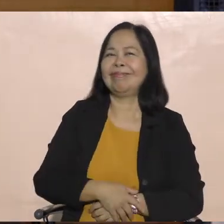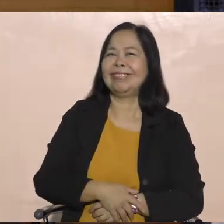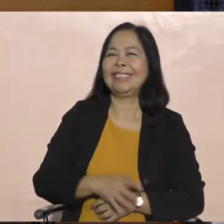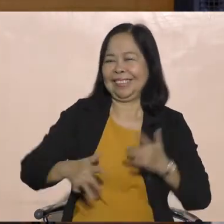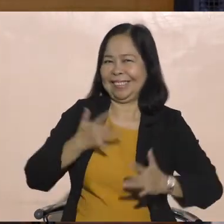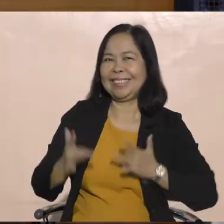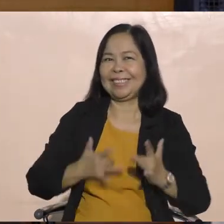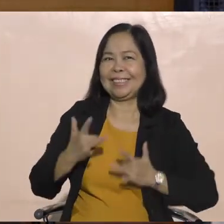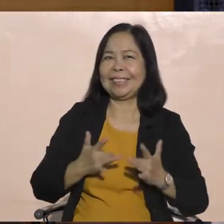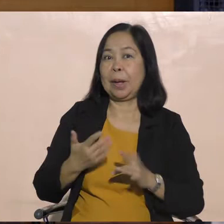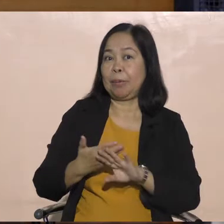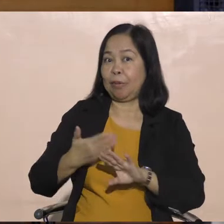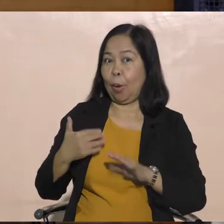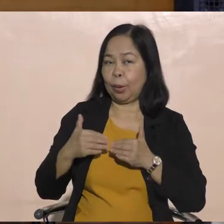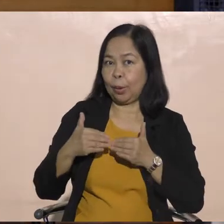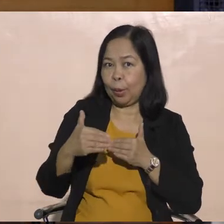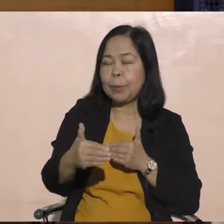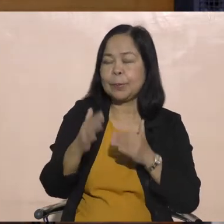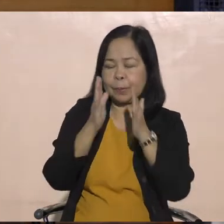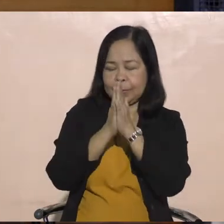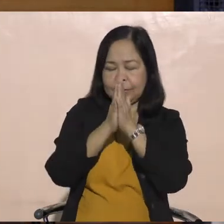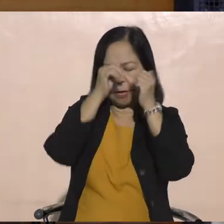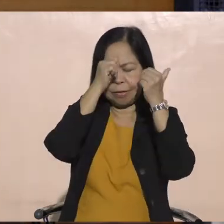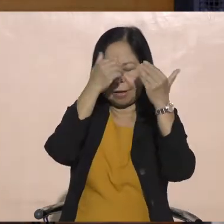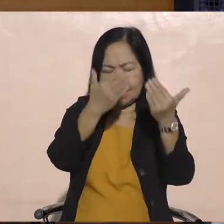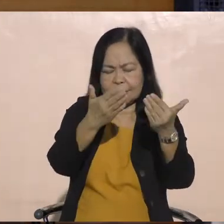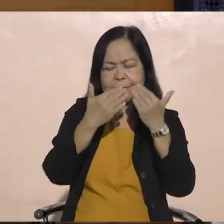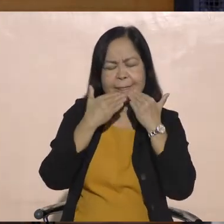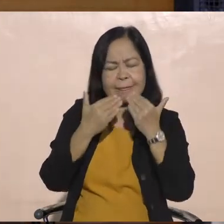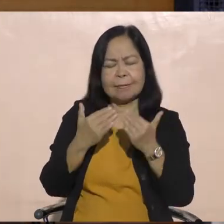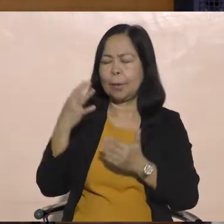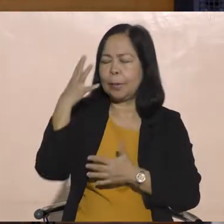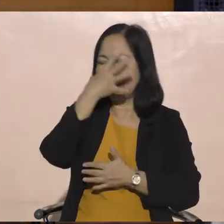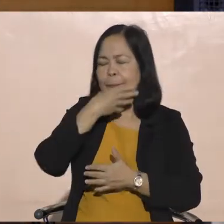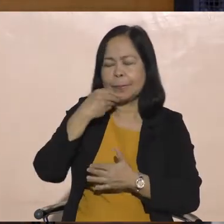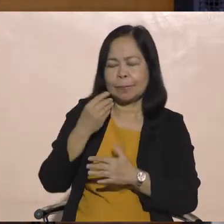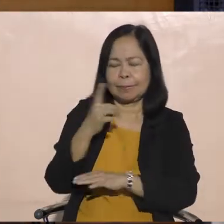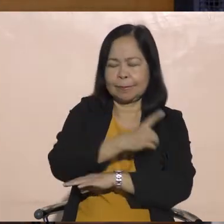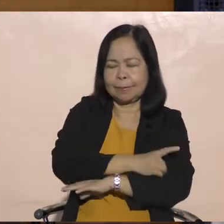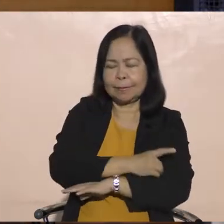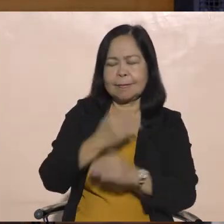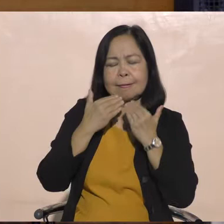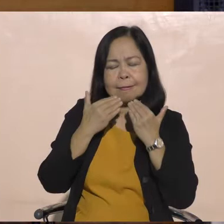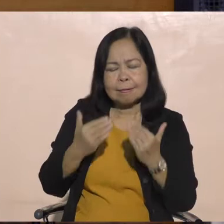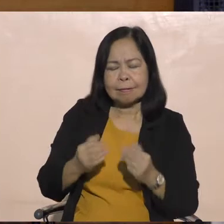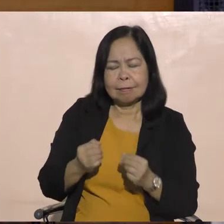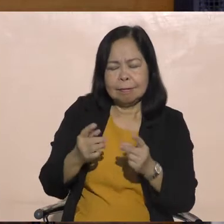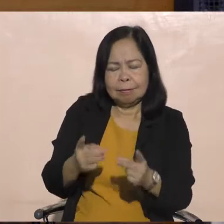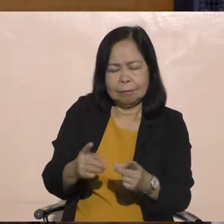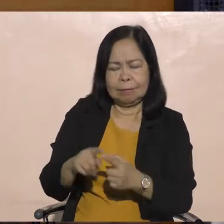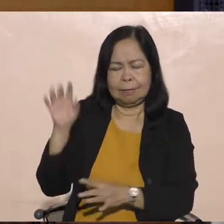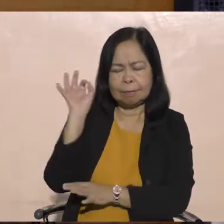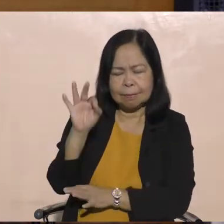Hallelujah. Before we go farther, let us pray. Father, thank you for this beautiful day. Thank you for the